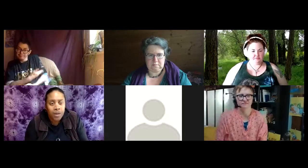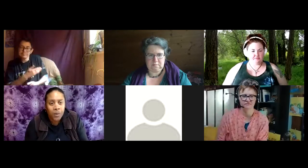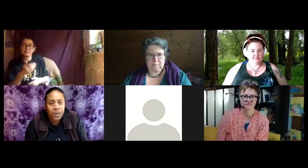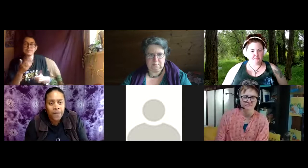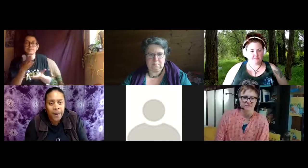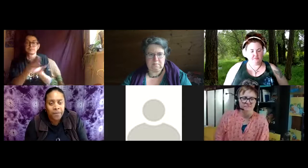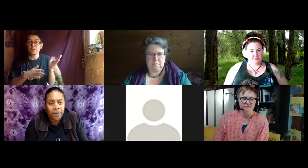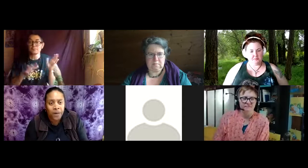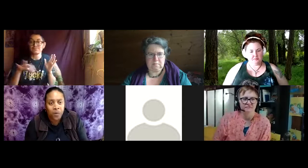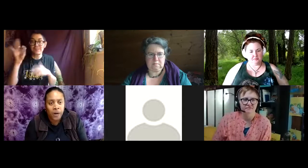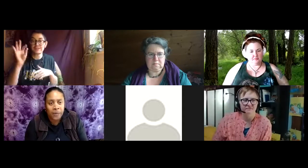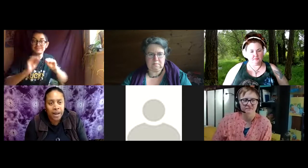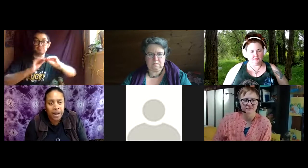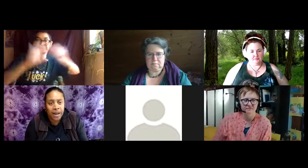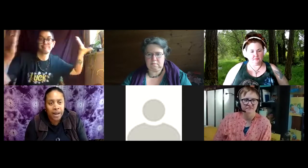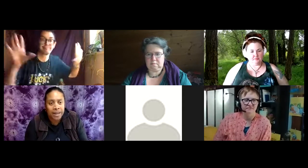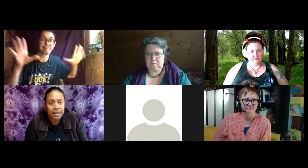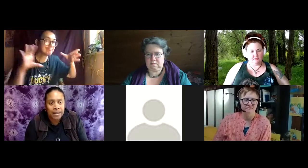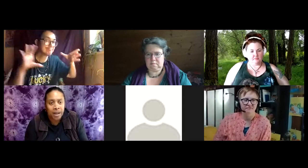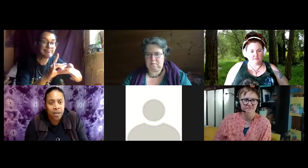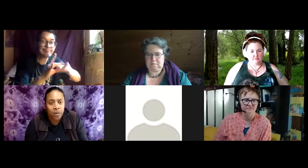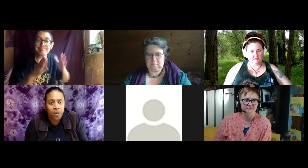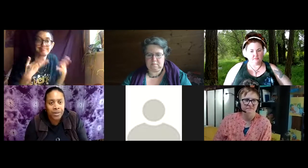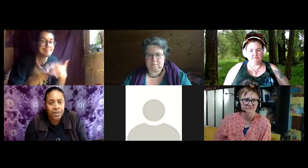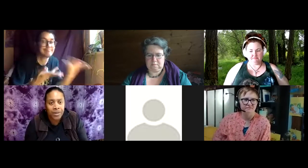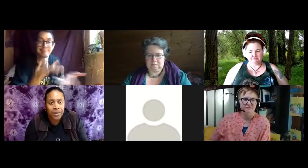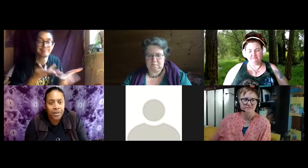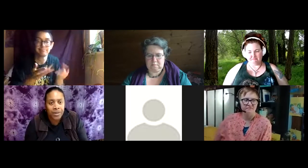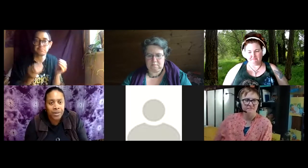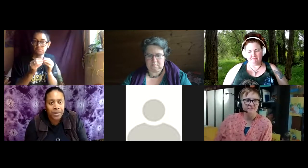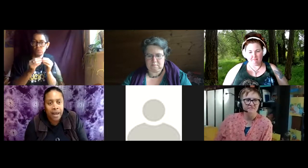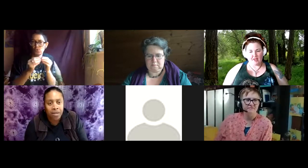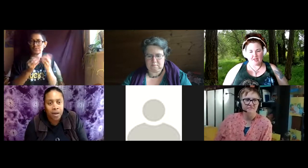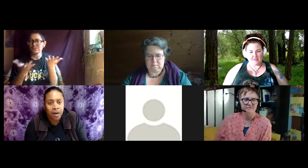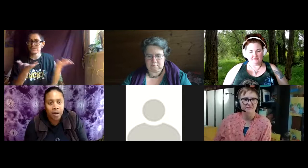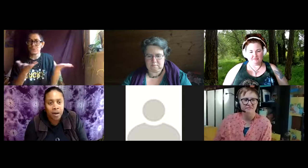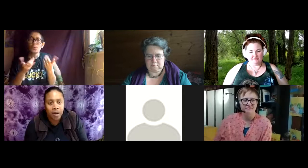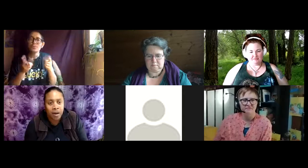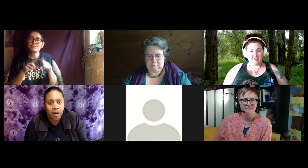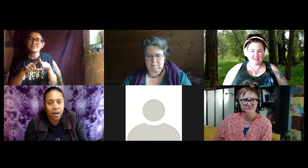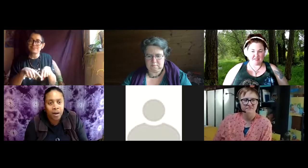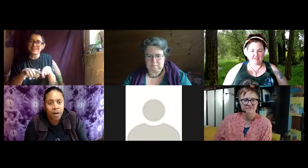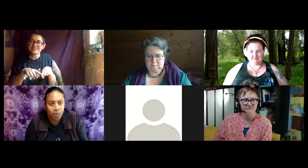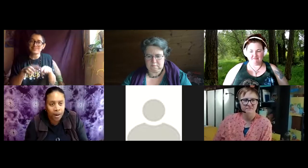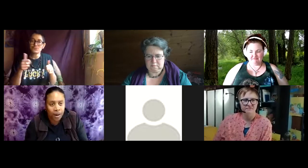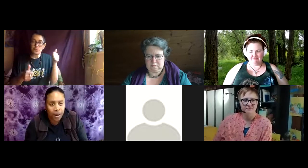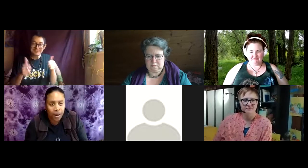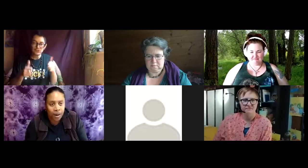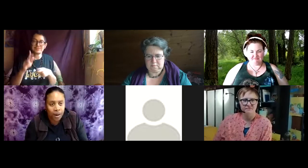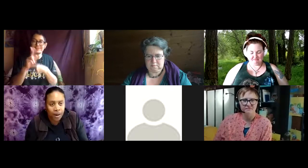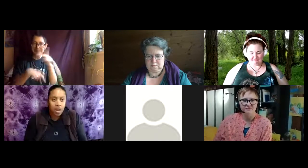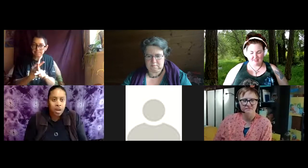And so some fairies prefer to work behind the scenes and other ones are obvious. They're just right out there and will show you the